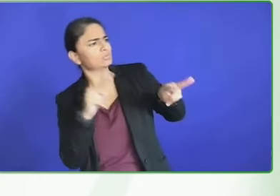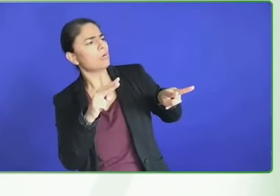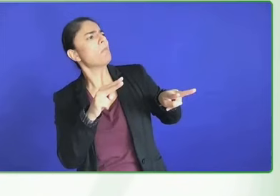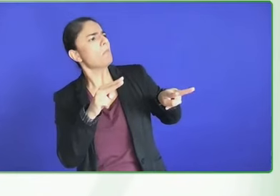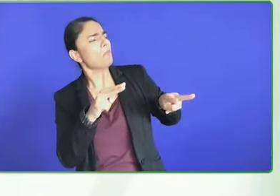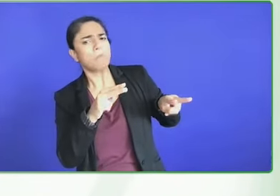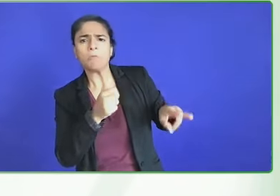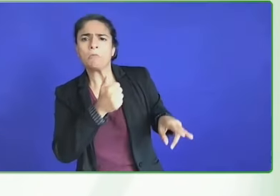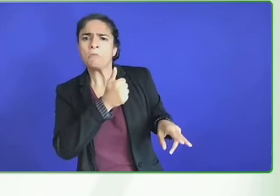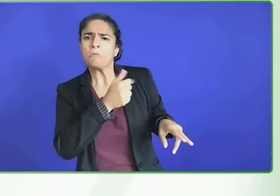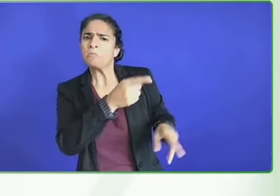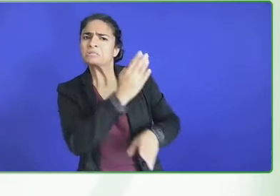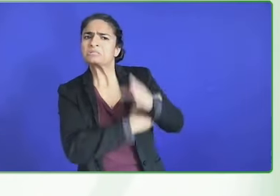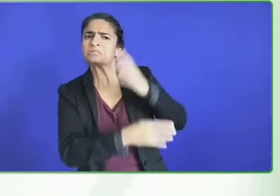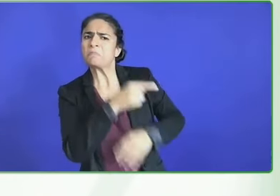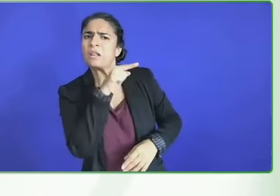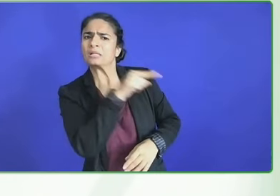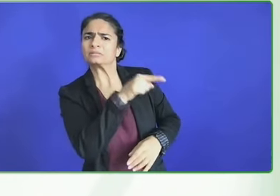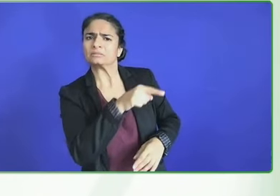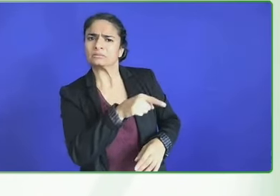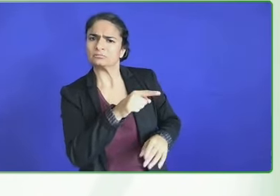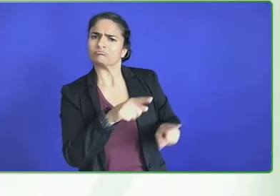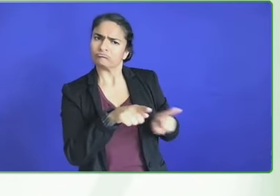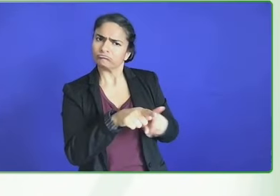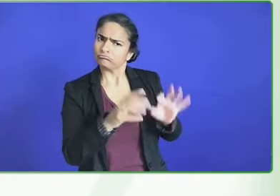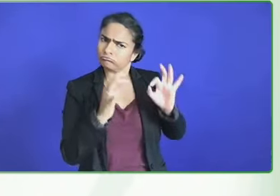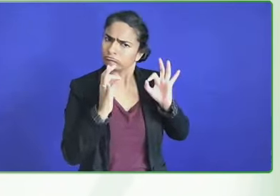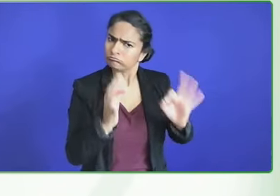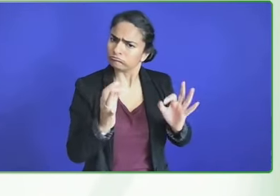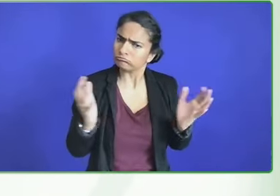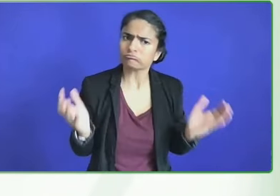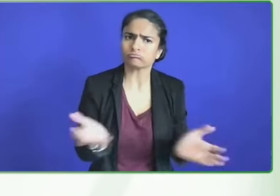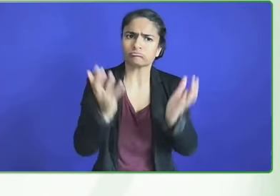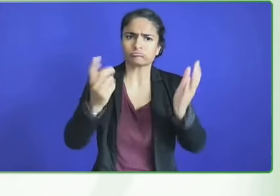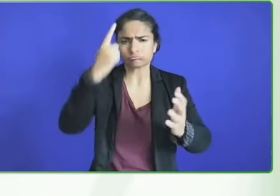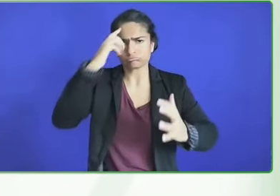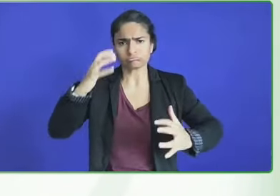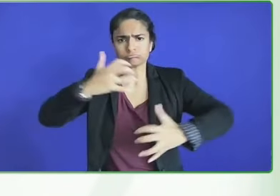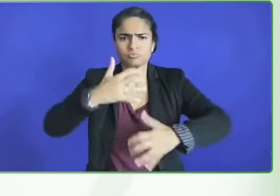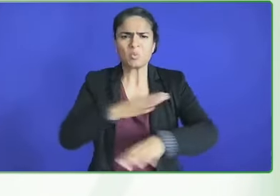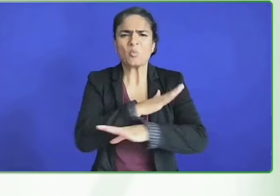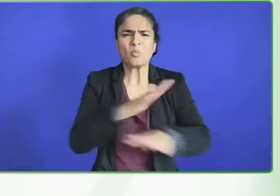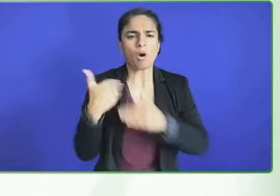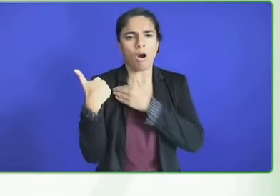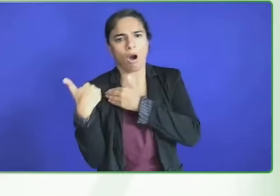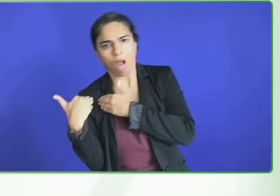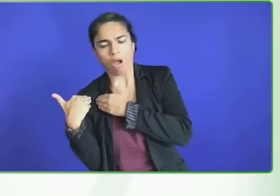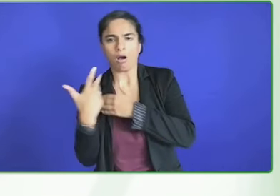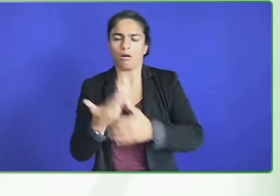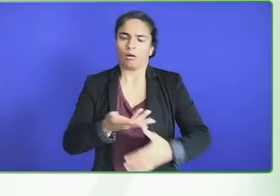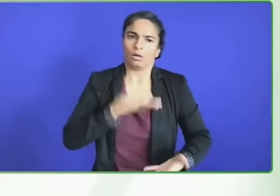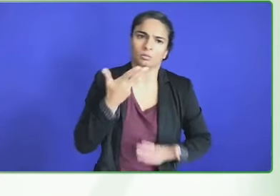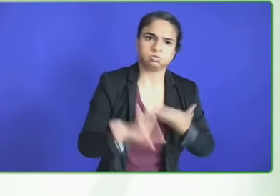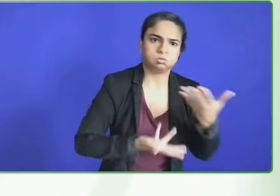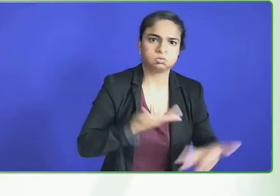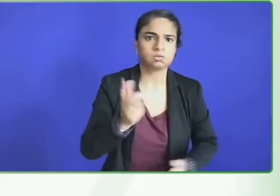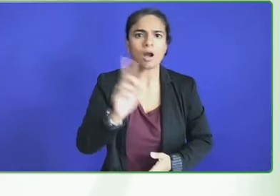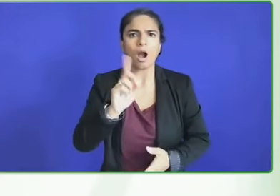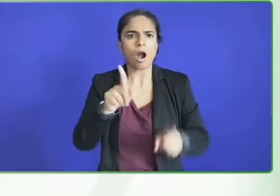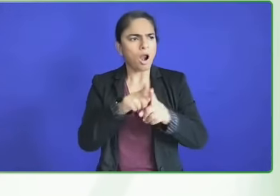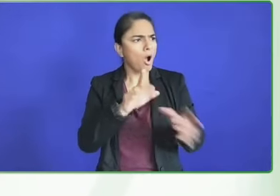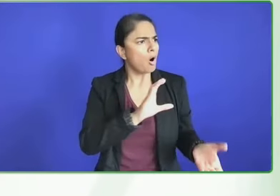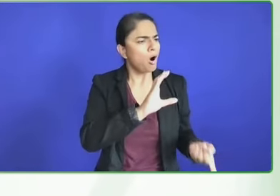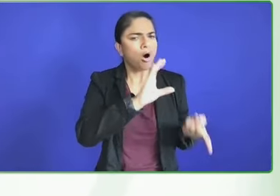thousands of Canadians with disabilities from coast to coast to coast, including people with disabilities, advocacy